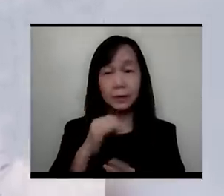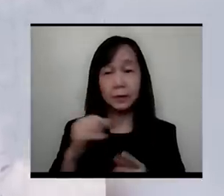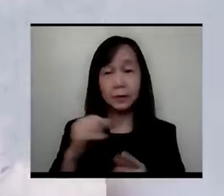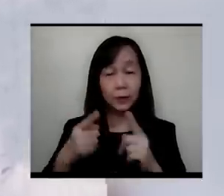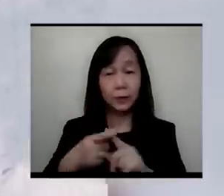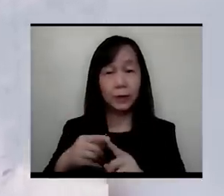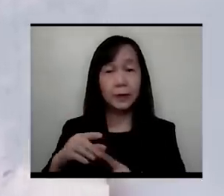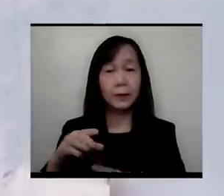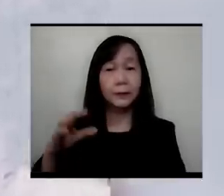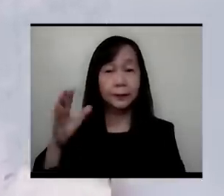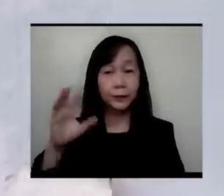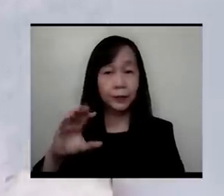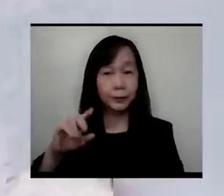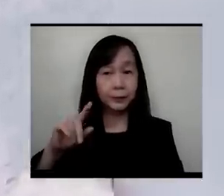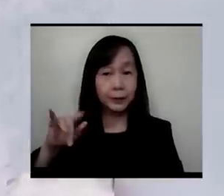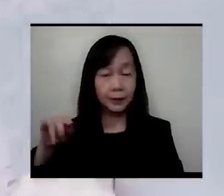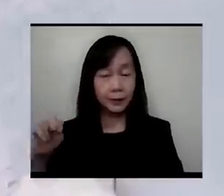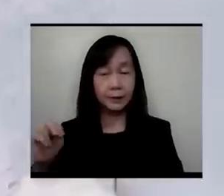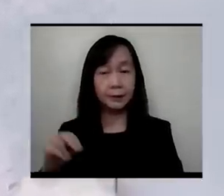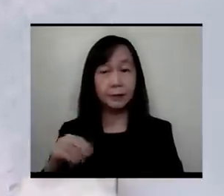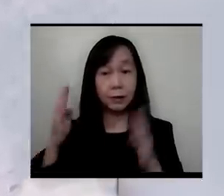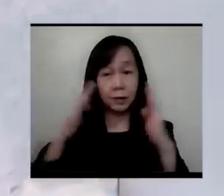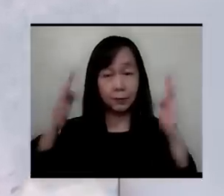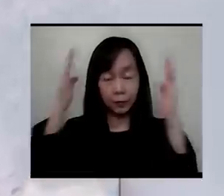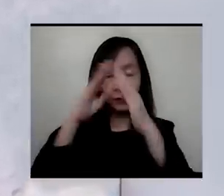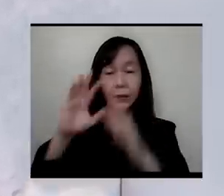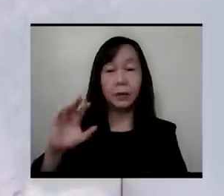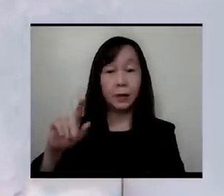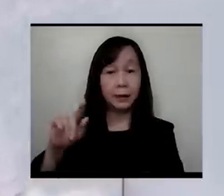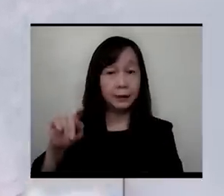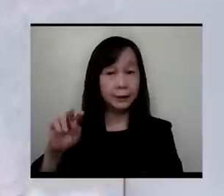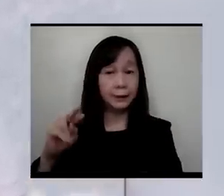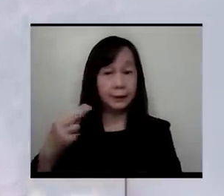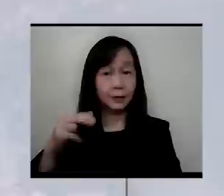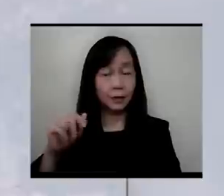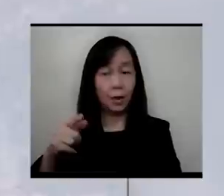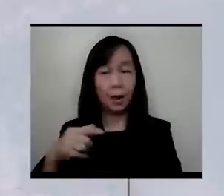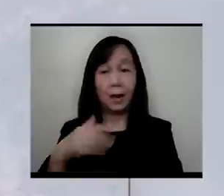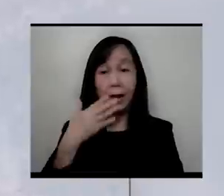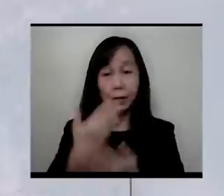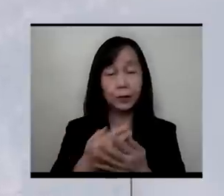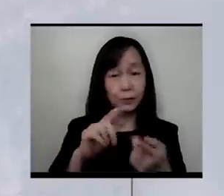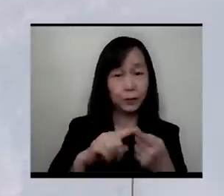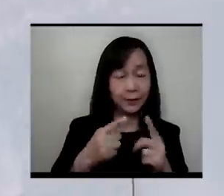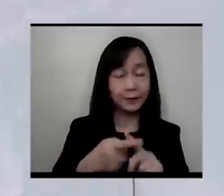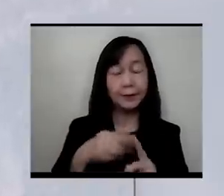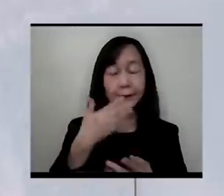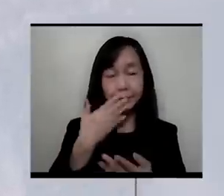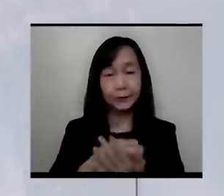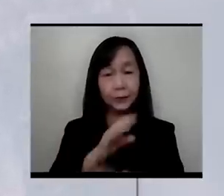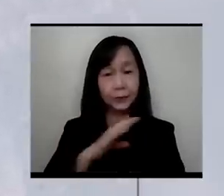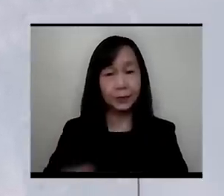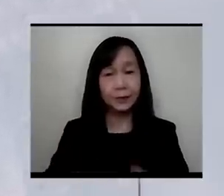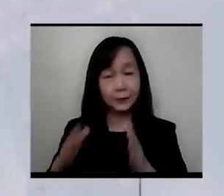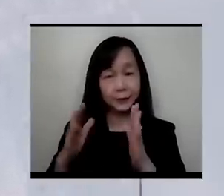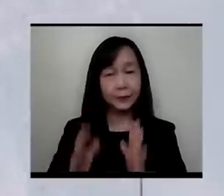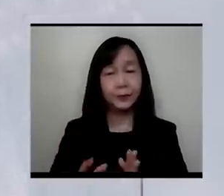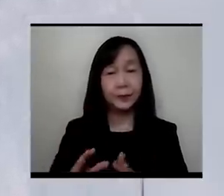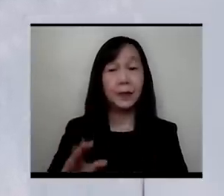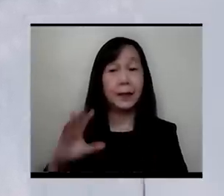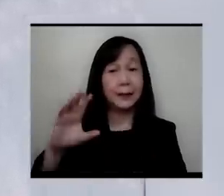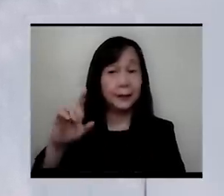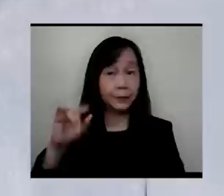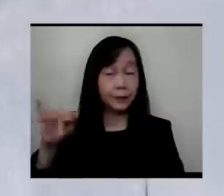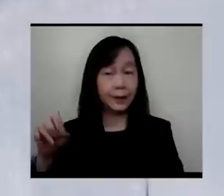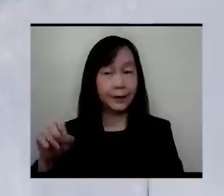Carthage As a good friend And as a good Christian Cyprian participated In healing the